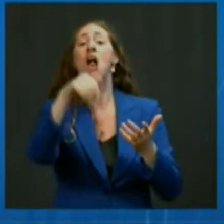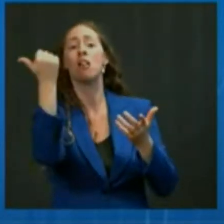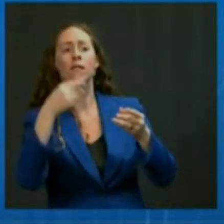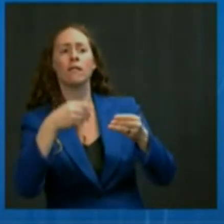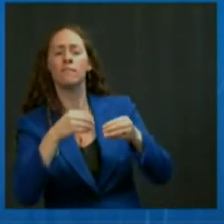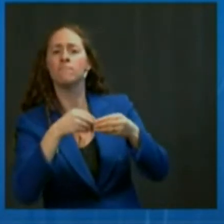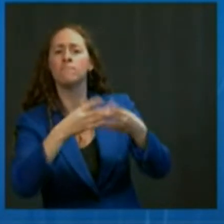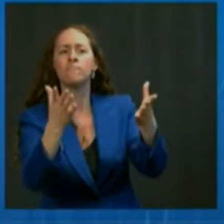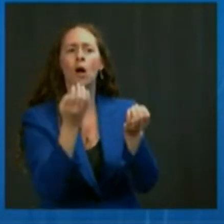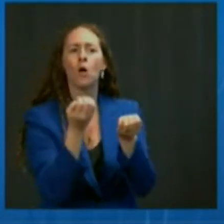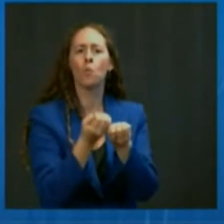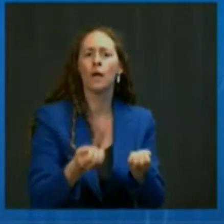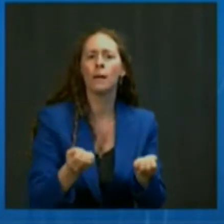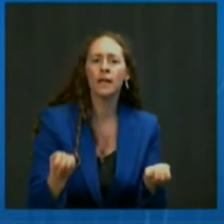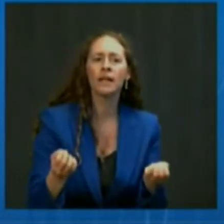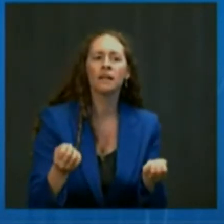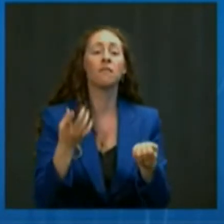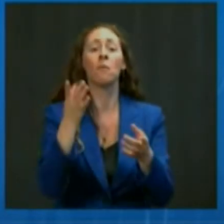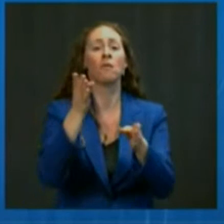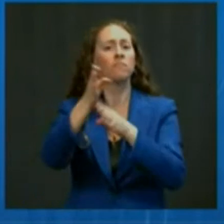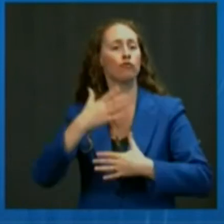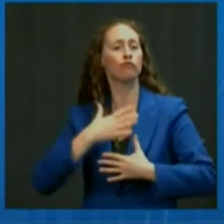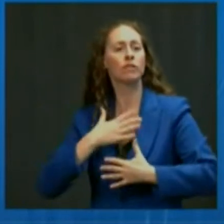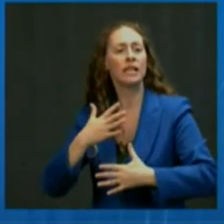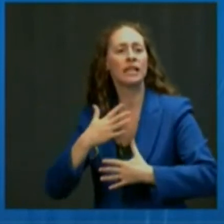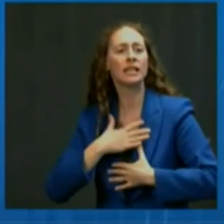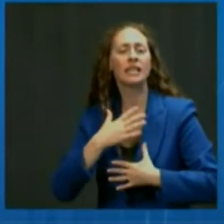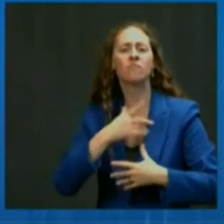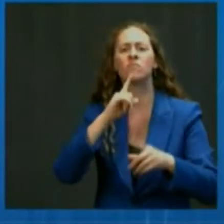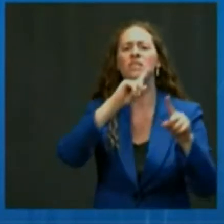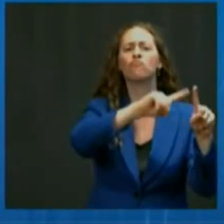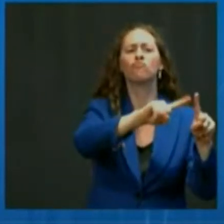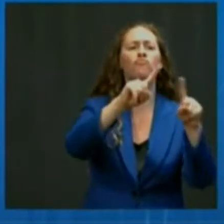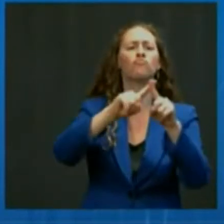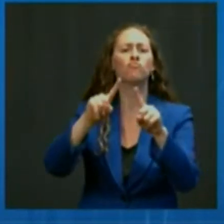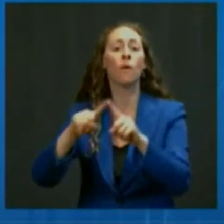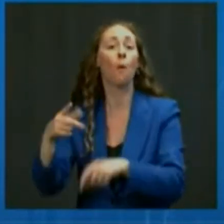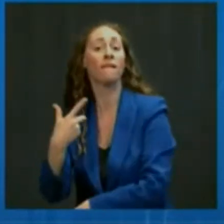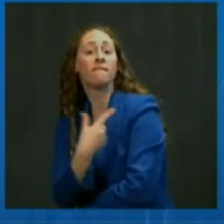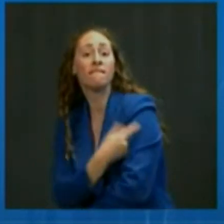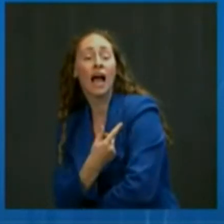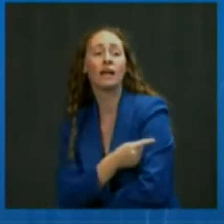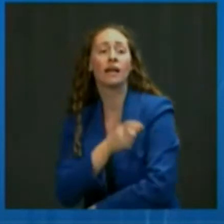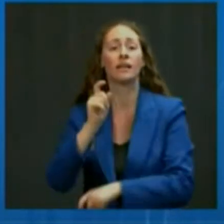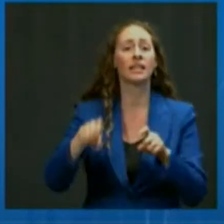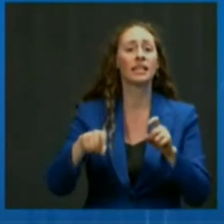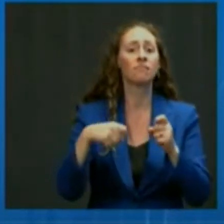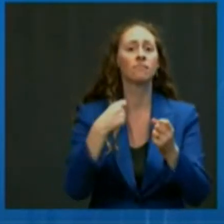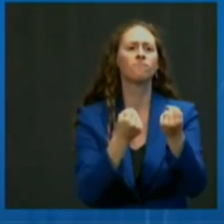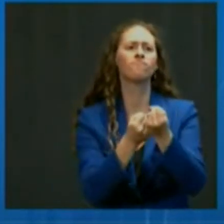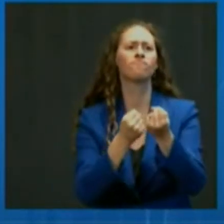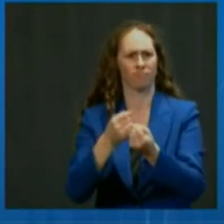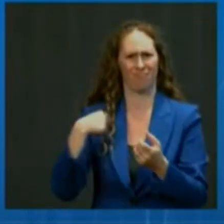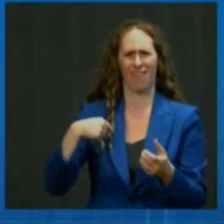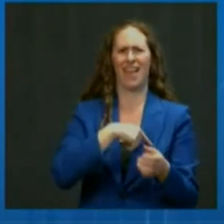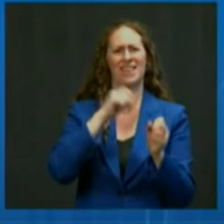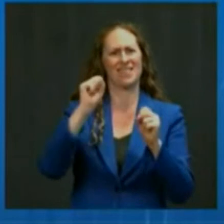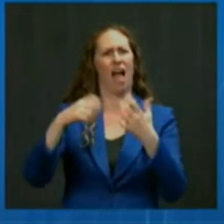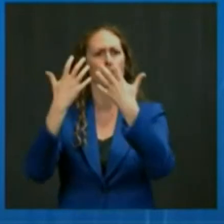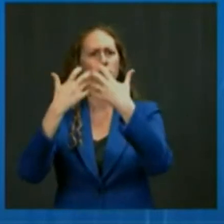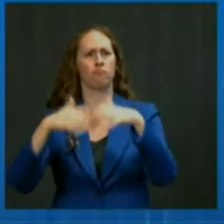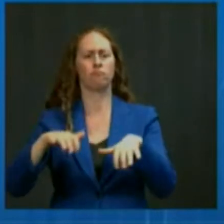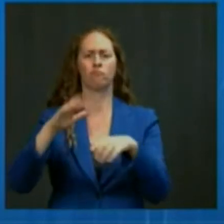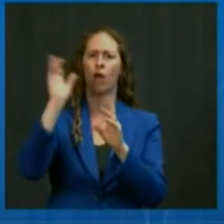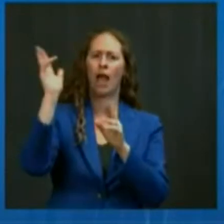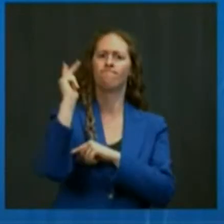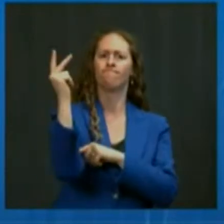health systems, to getting shots in arms, including through the use of mobile clinics, to sending and supporting